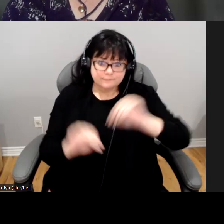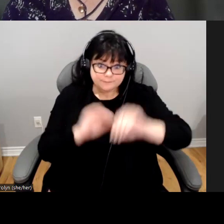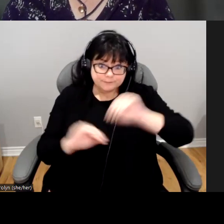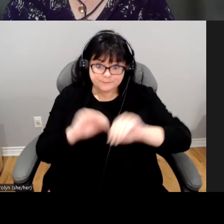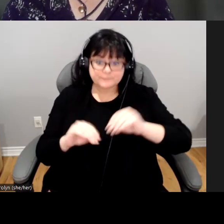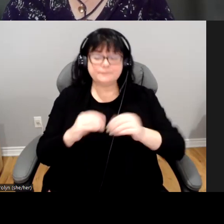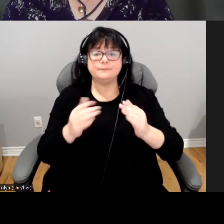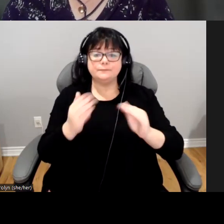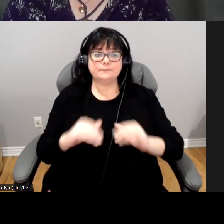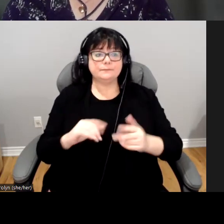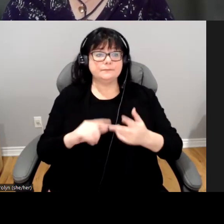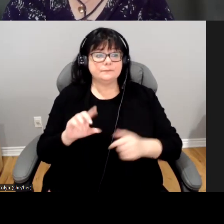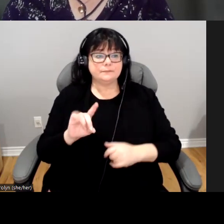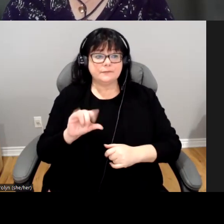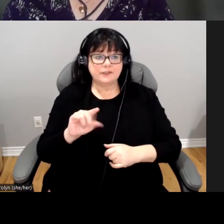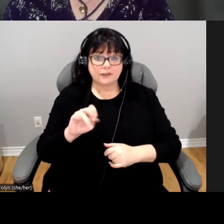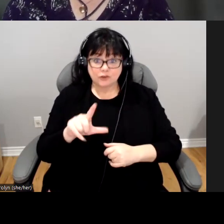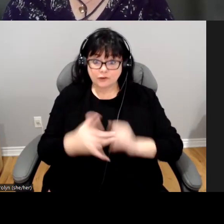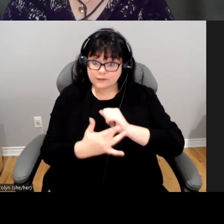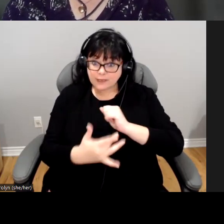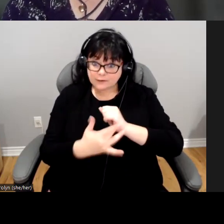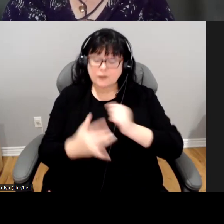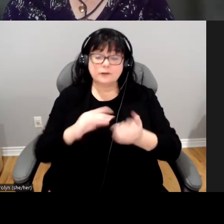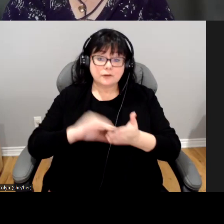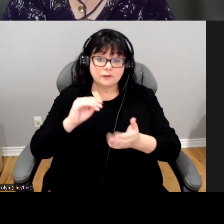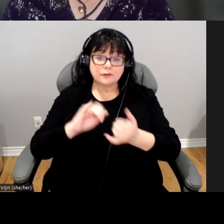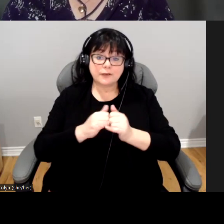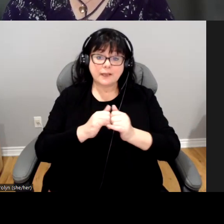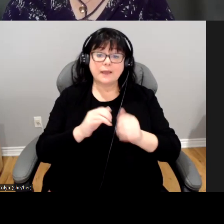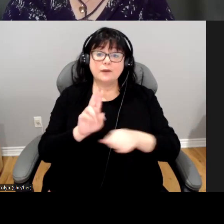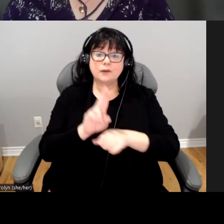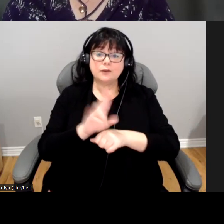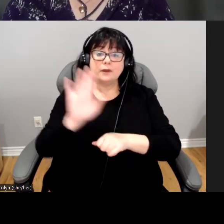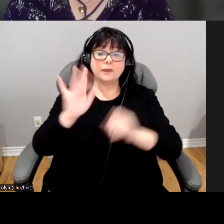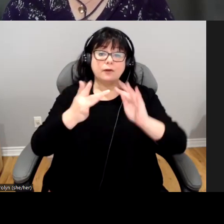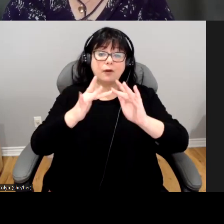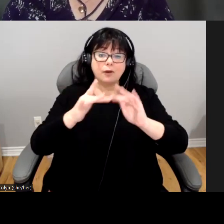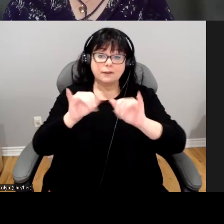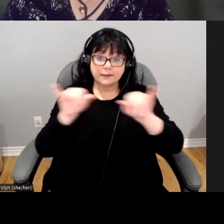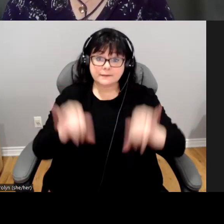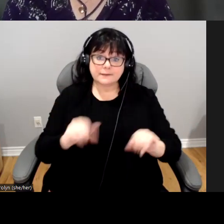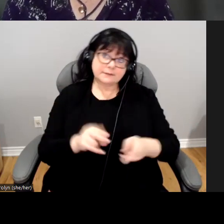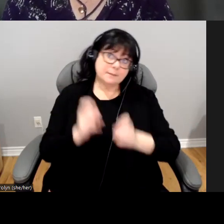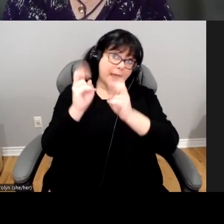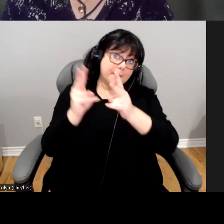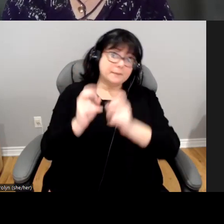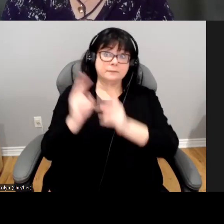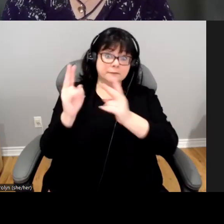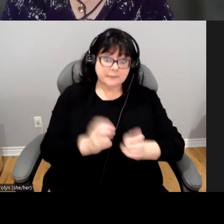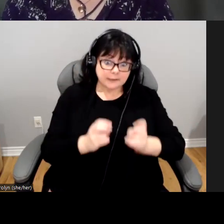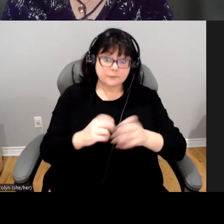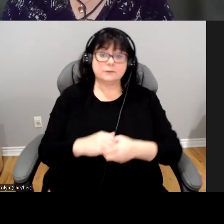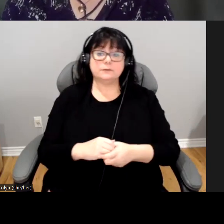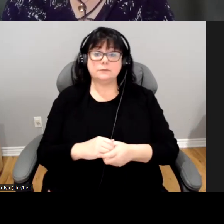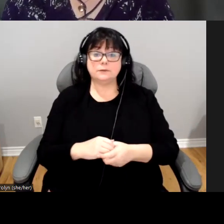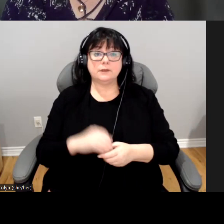Better Jobs Ontario online portal, uploading, downloading, saving documents, not losing them after you've worked 3